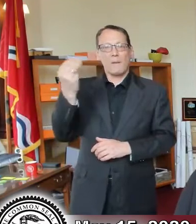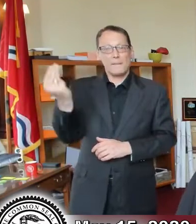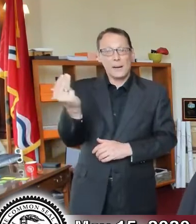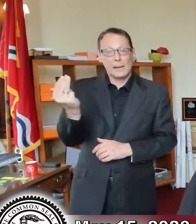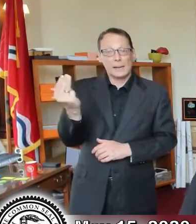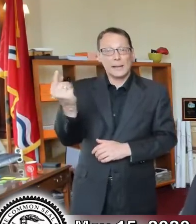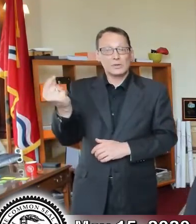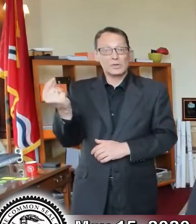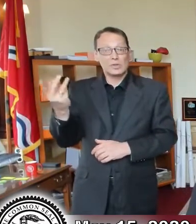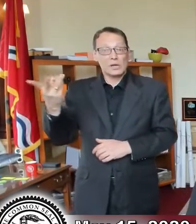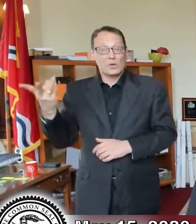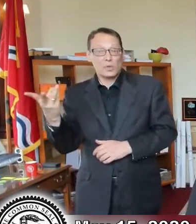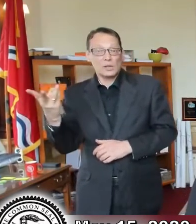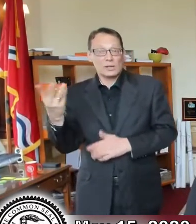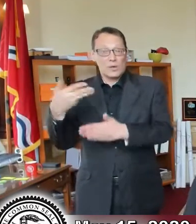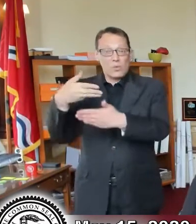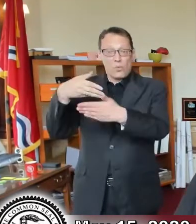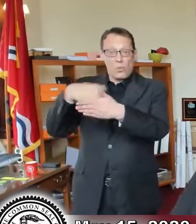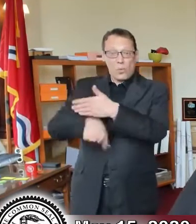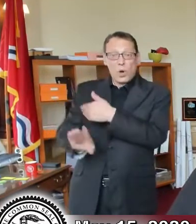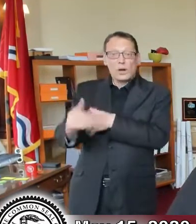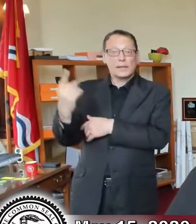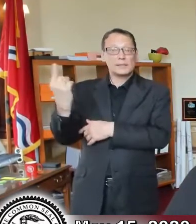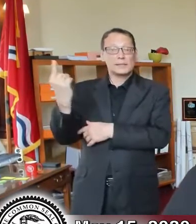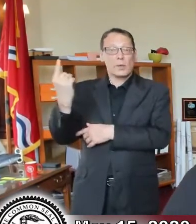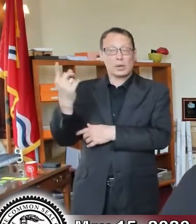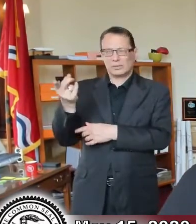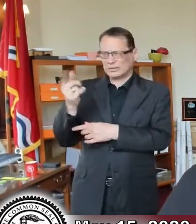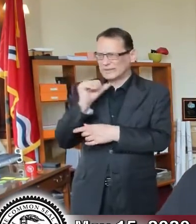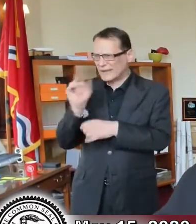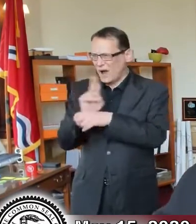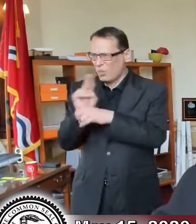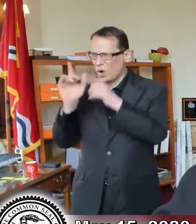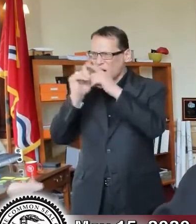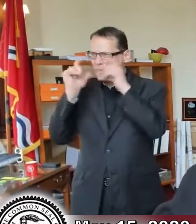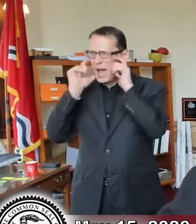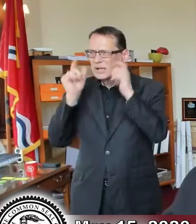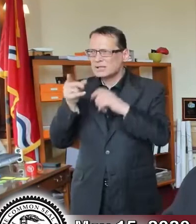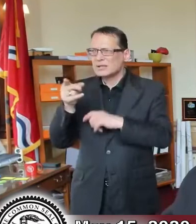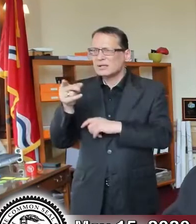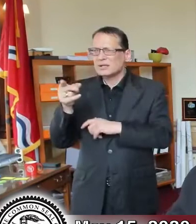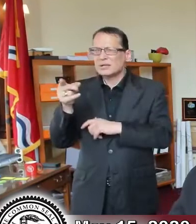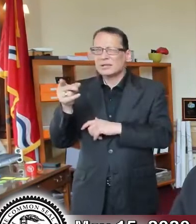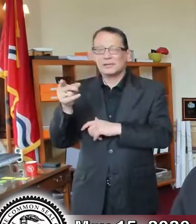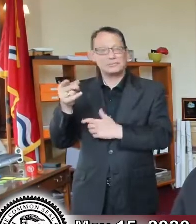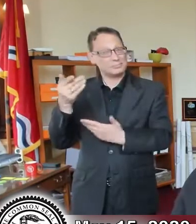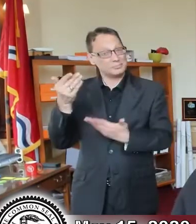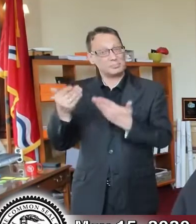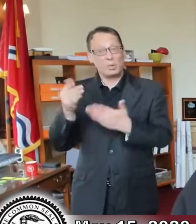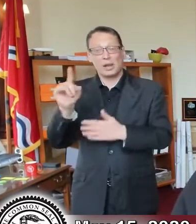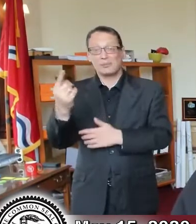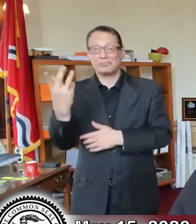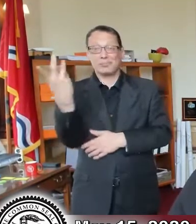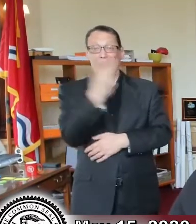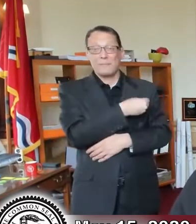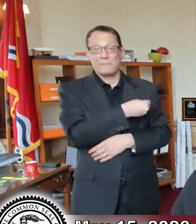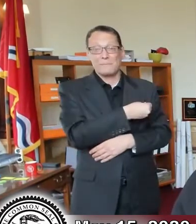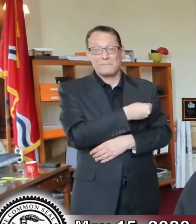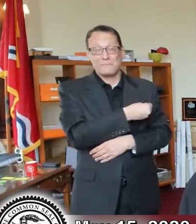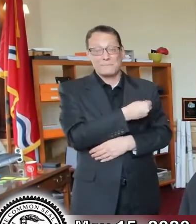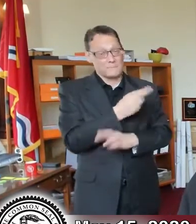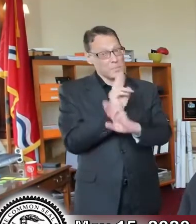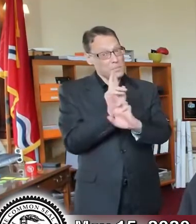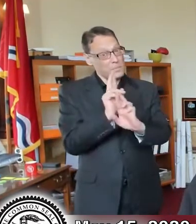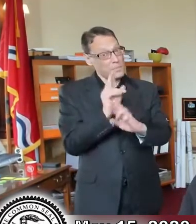Wednesday and you walk into somewhere and the employees are not wearing a mask, I think you're going to turn around and leave. I hope